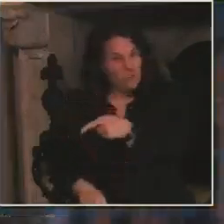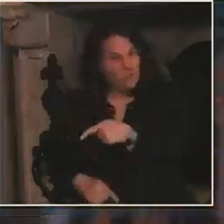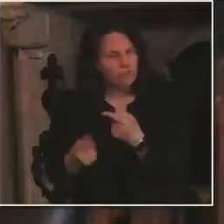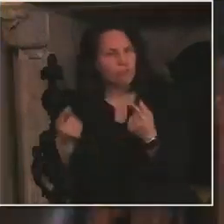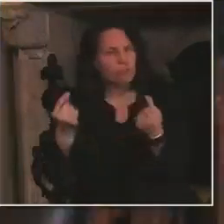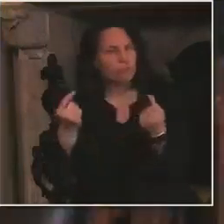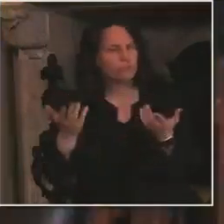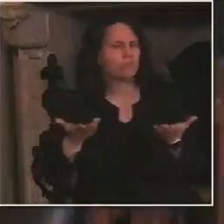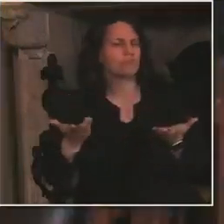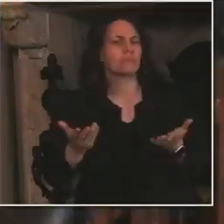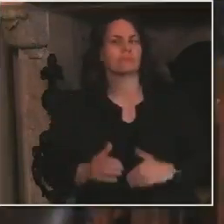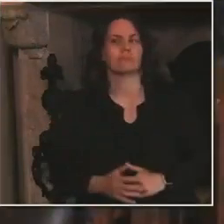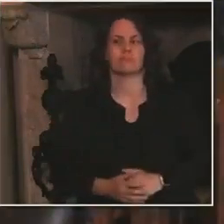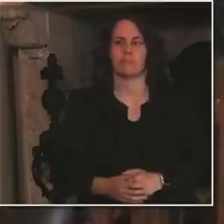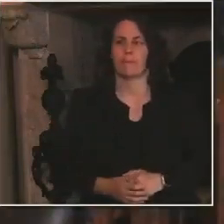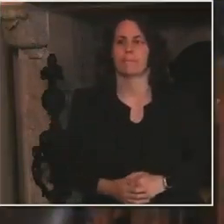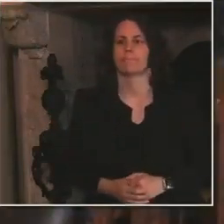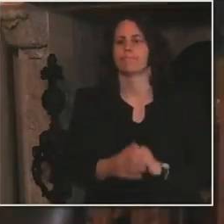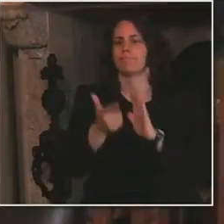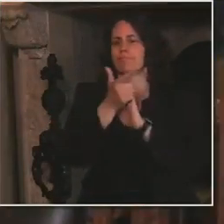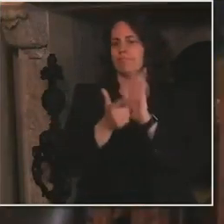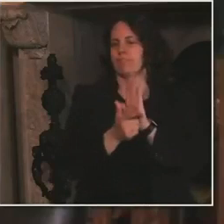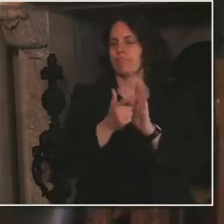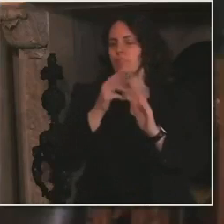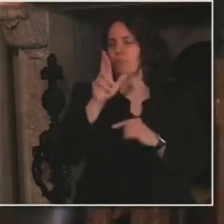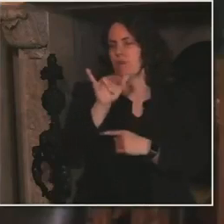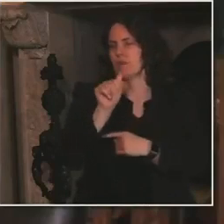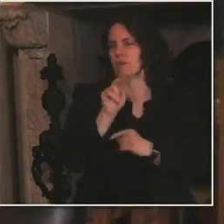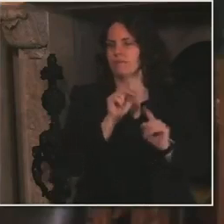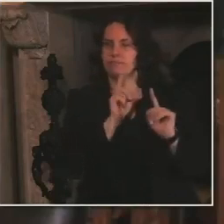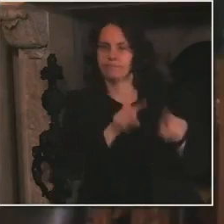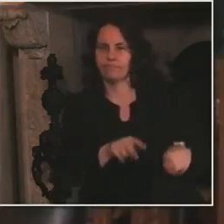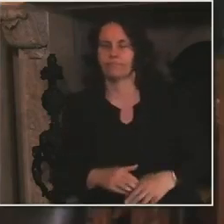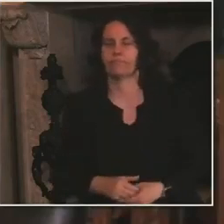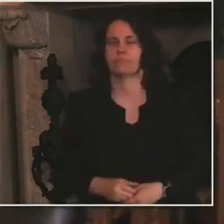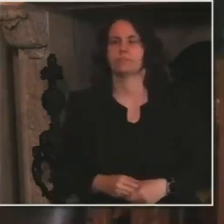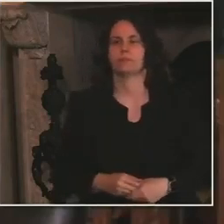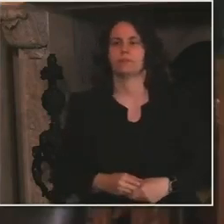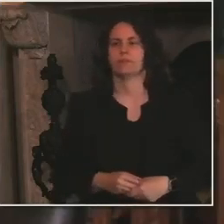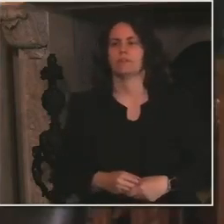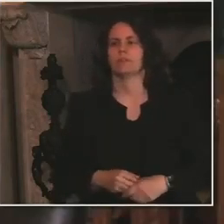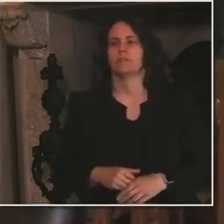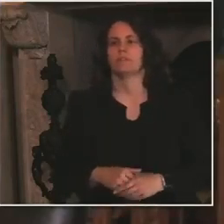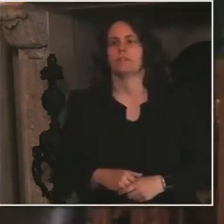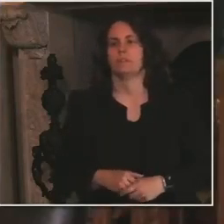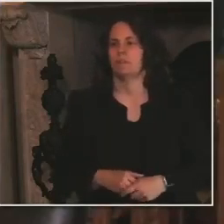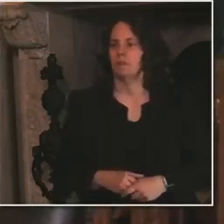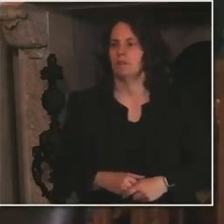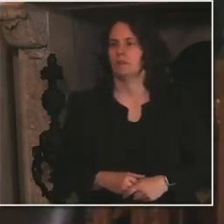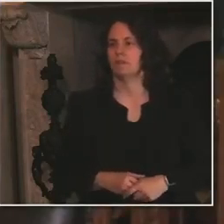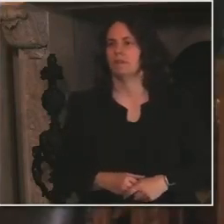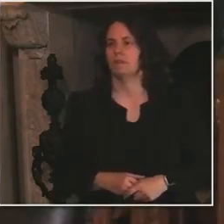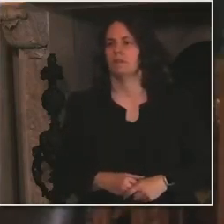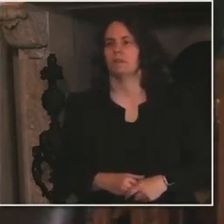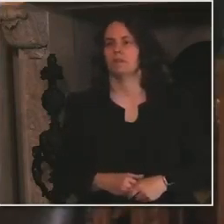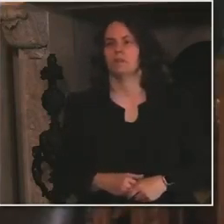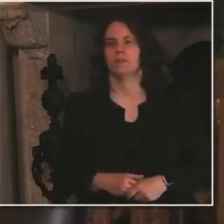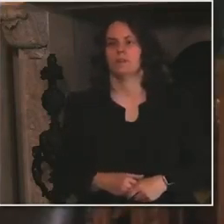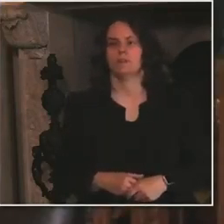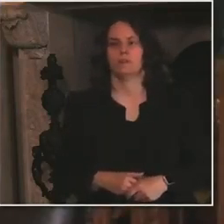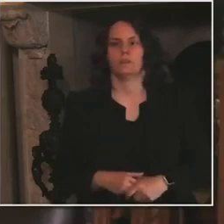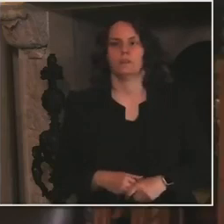be happy to answer that question for the governor. So with all enforcement of whether it's the Safer at Home order